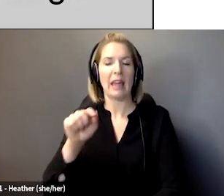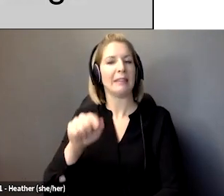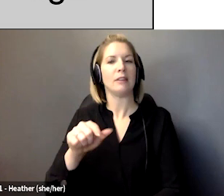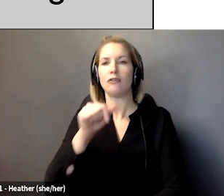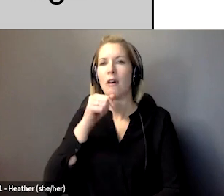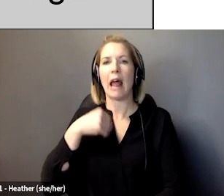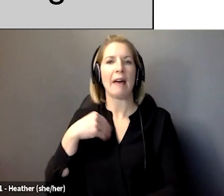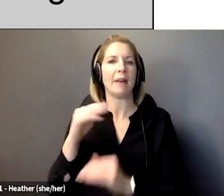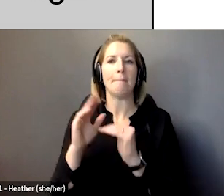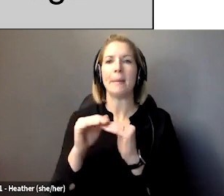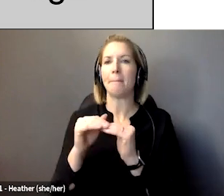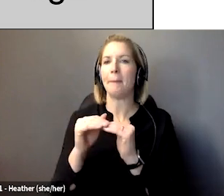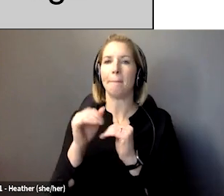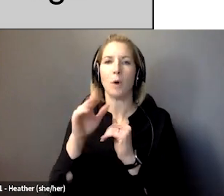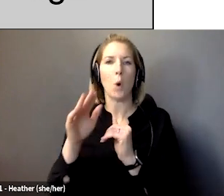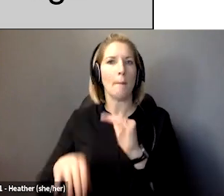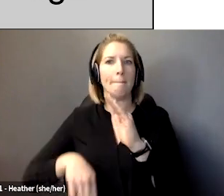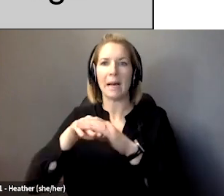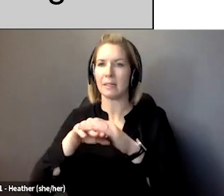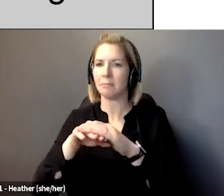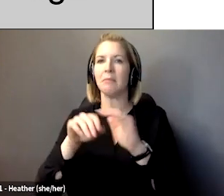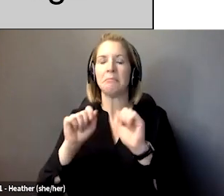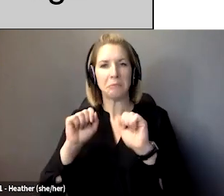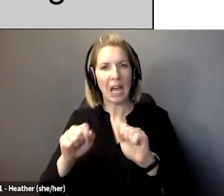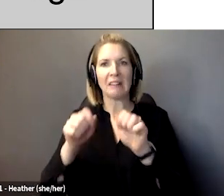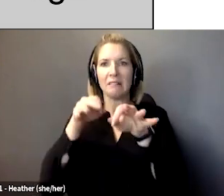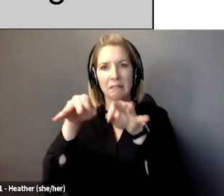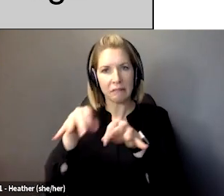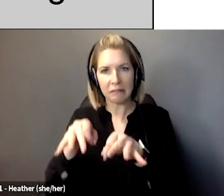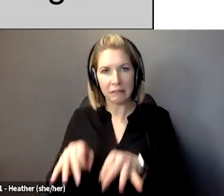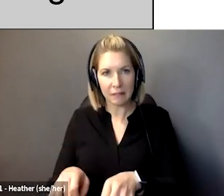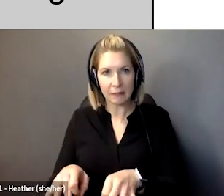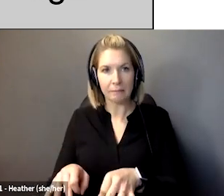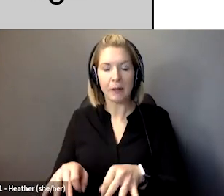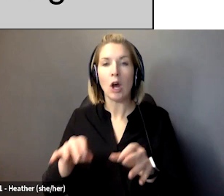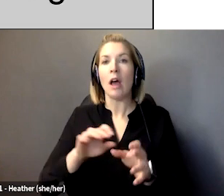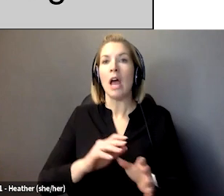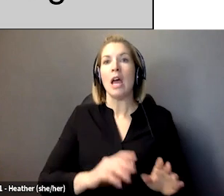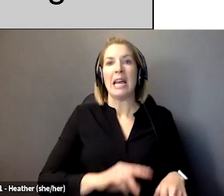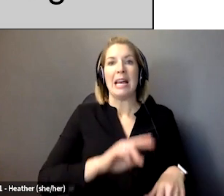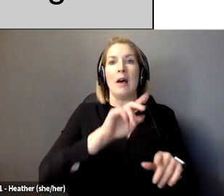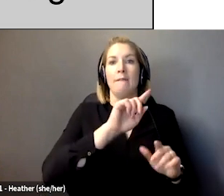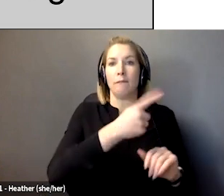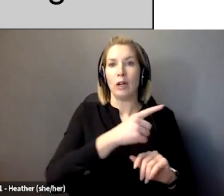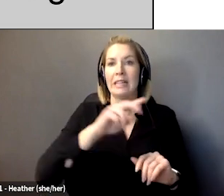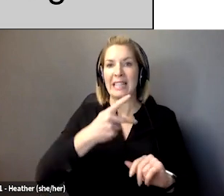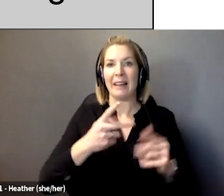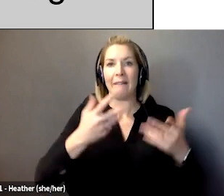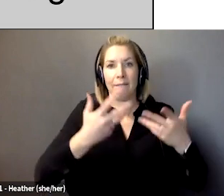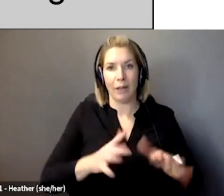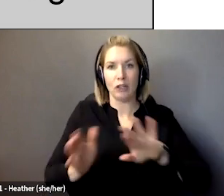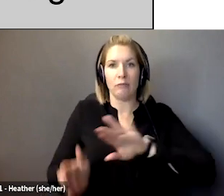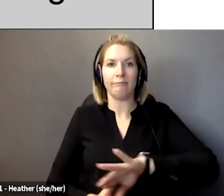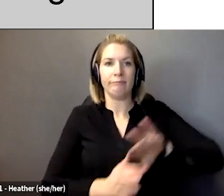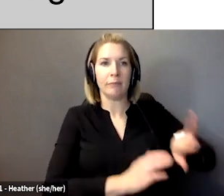So after analyzing the results from the Delphi survey, we identified 6 core challenge areas across all